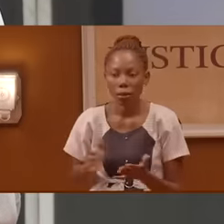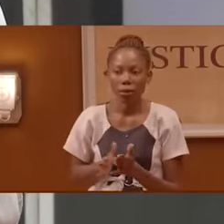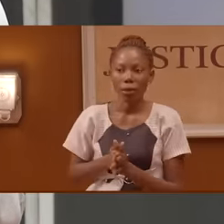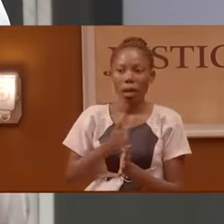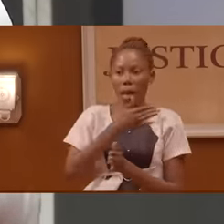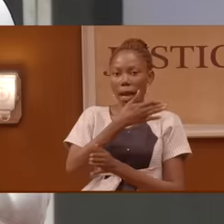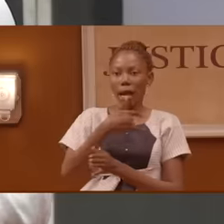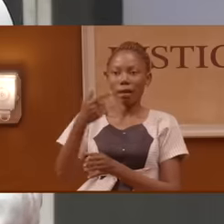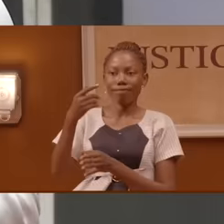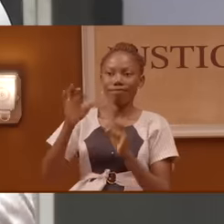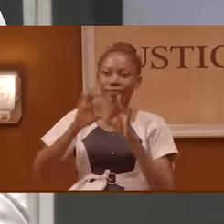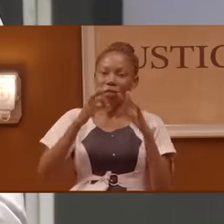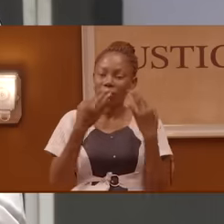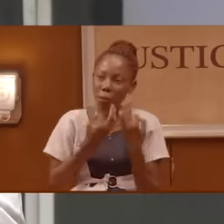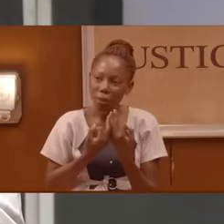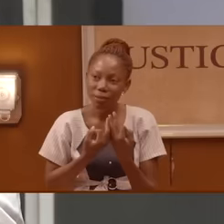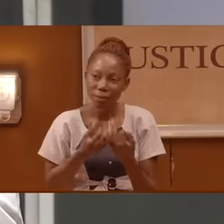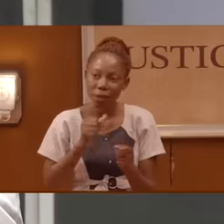family,